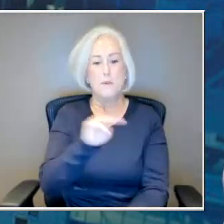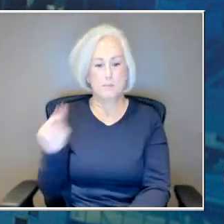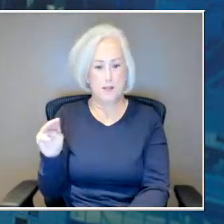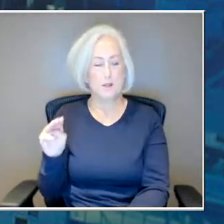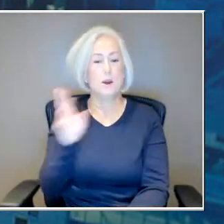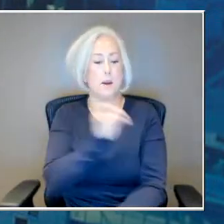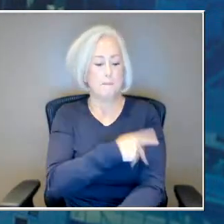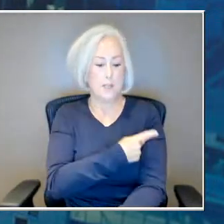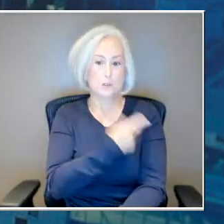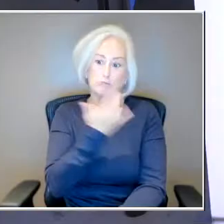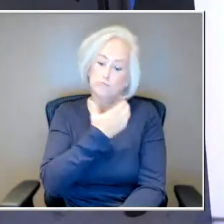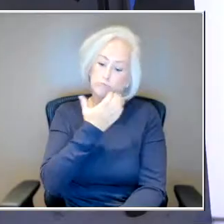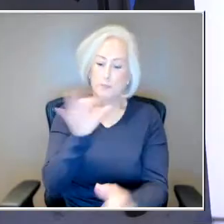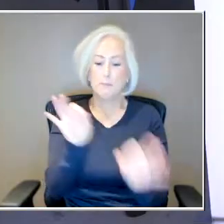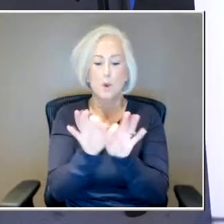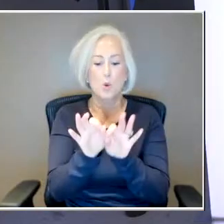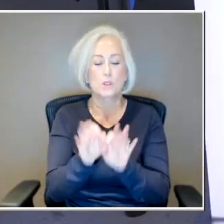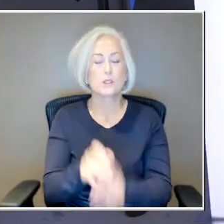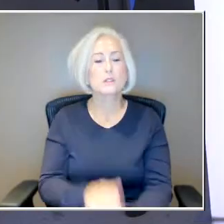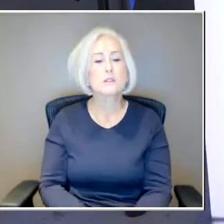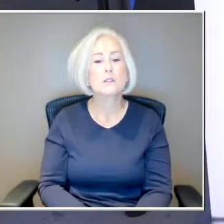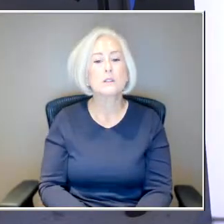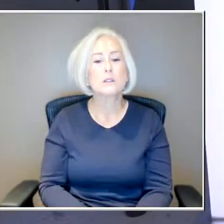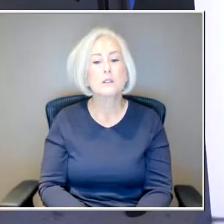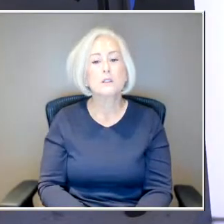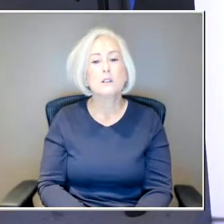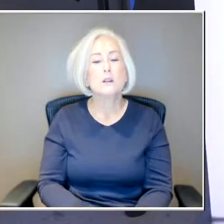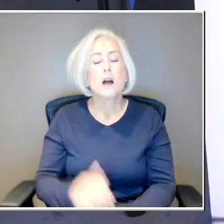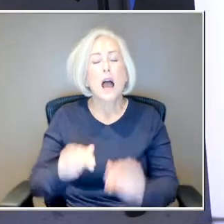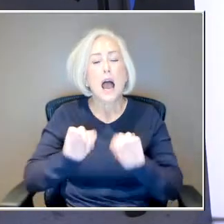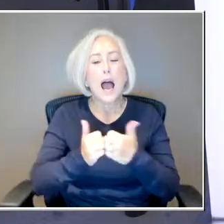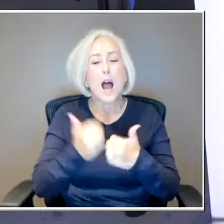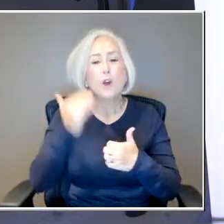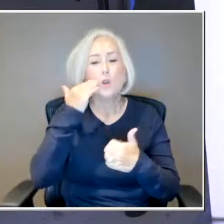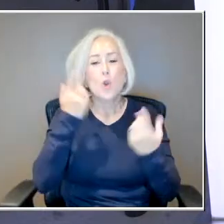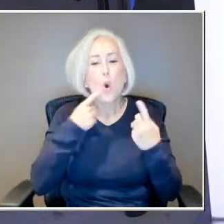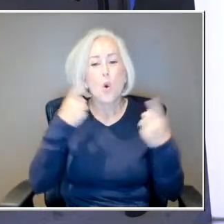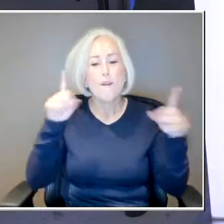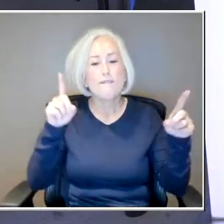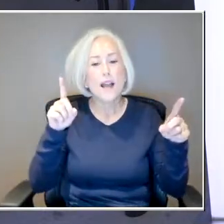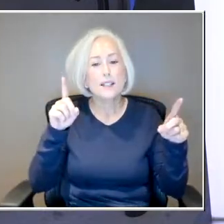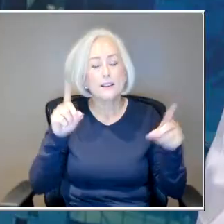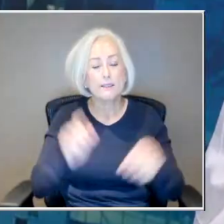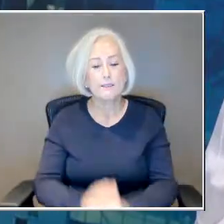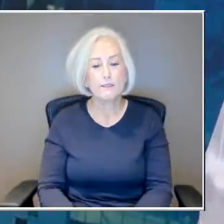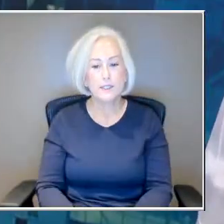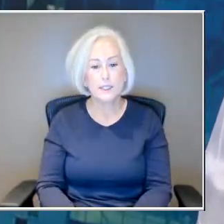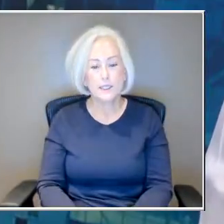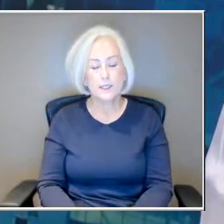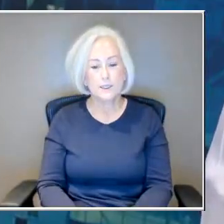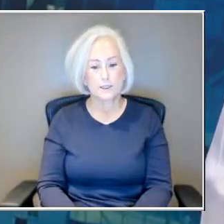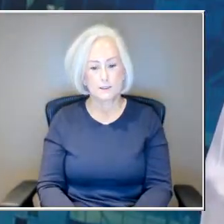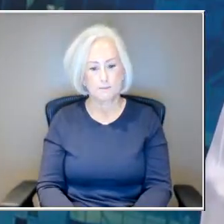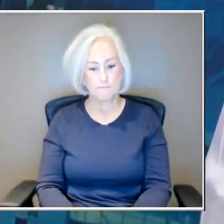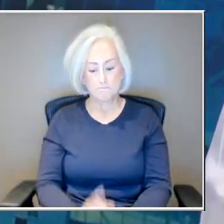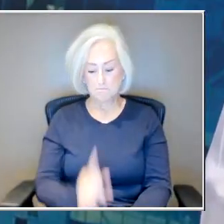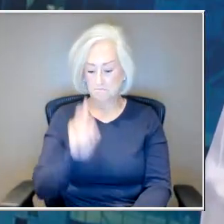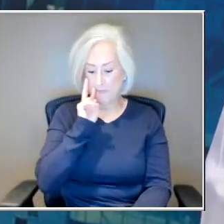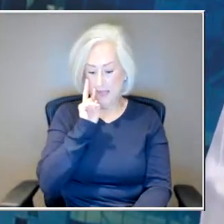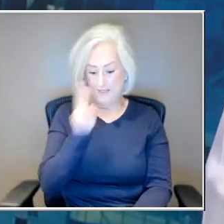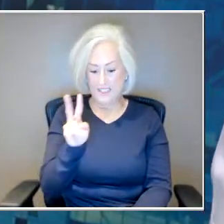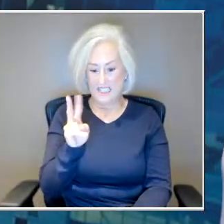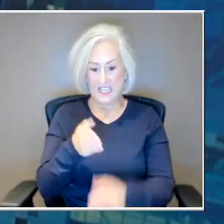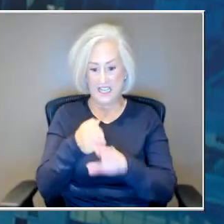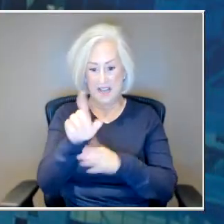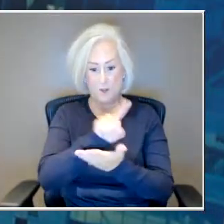is for myeloma patients. And how soon after do you know that it's been effective and it worked? Well, I have seen that effectiveness actually starts after 1 week to 2 weeks,